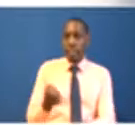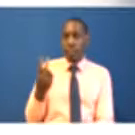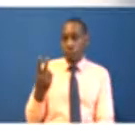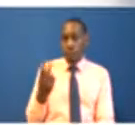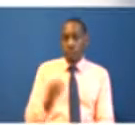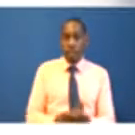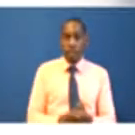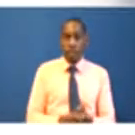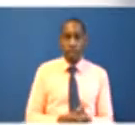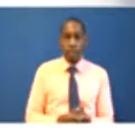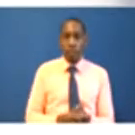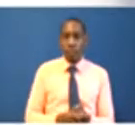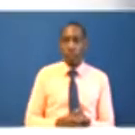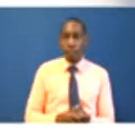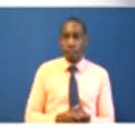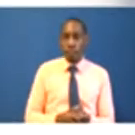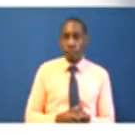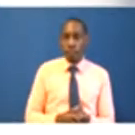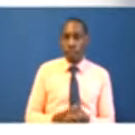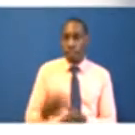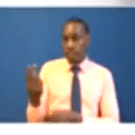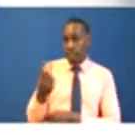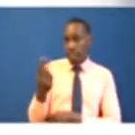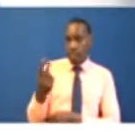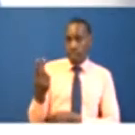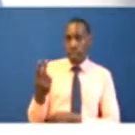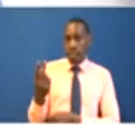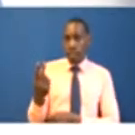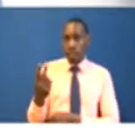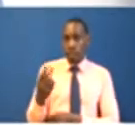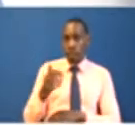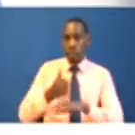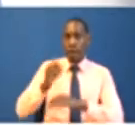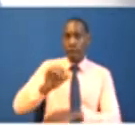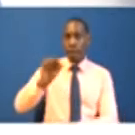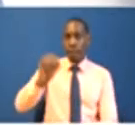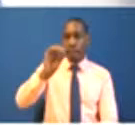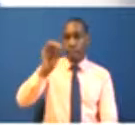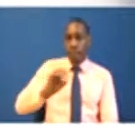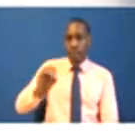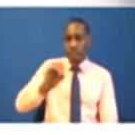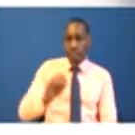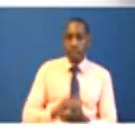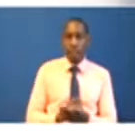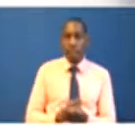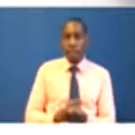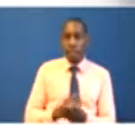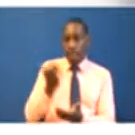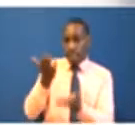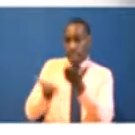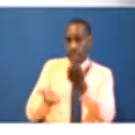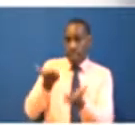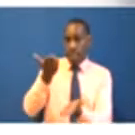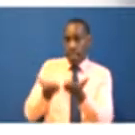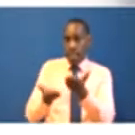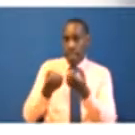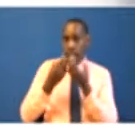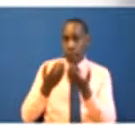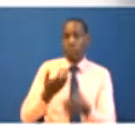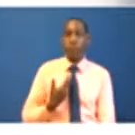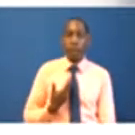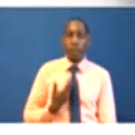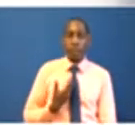talk about the two if you know the two that are appalling beyond five percent right if you look at if you analyze that data that we